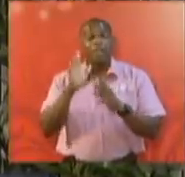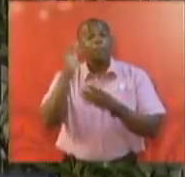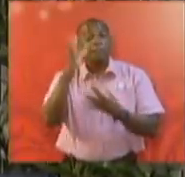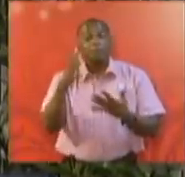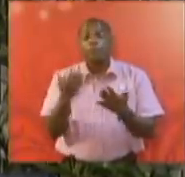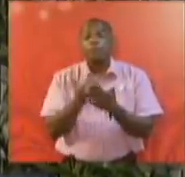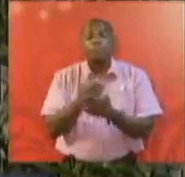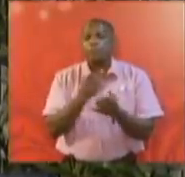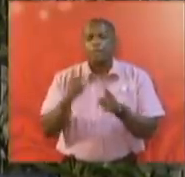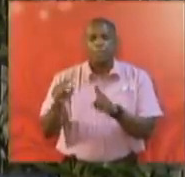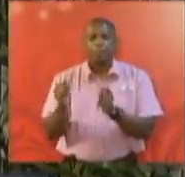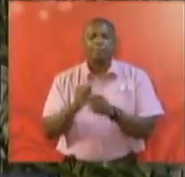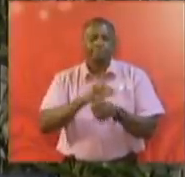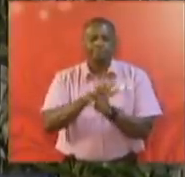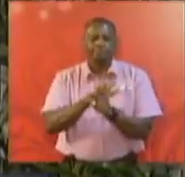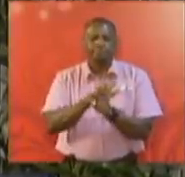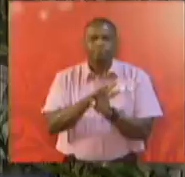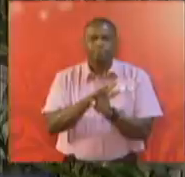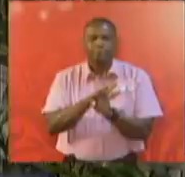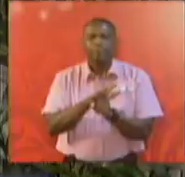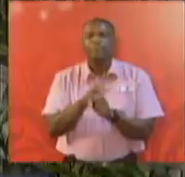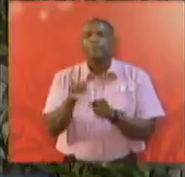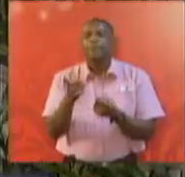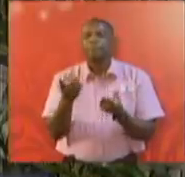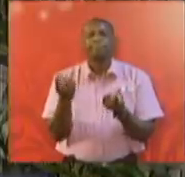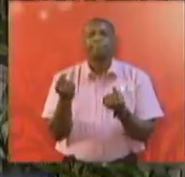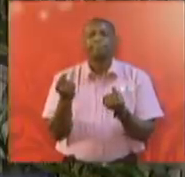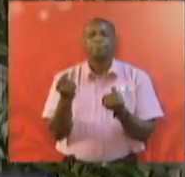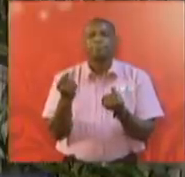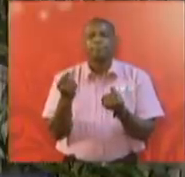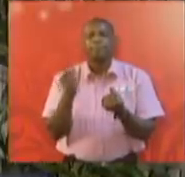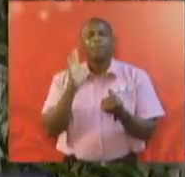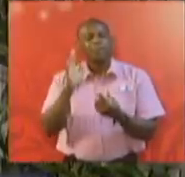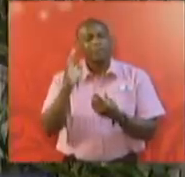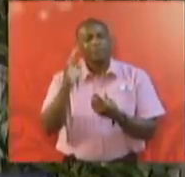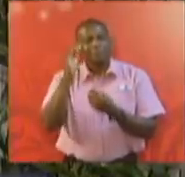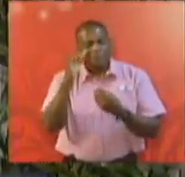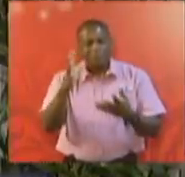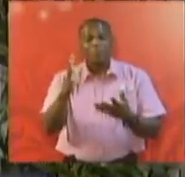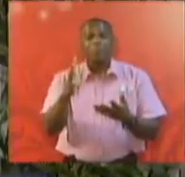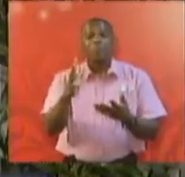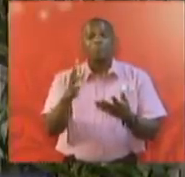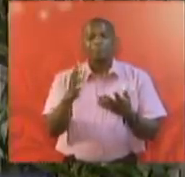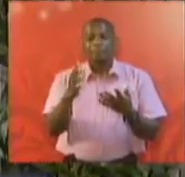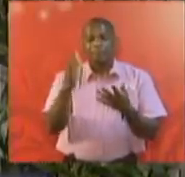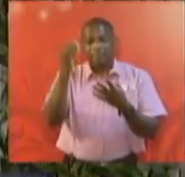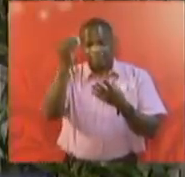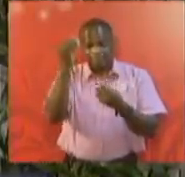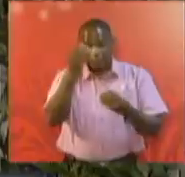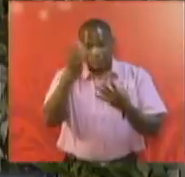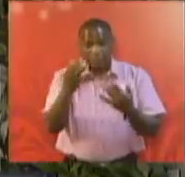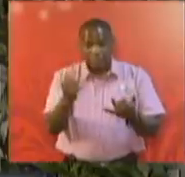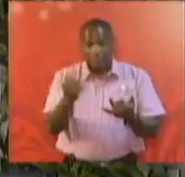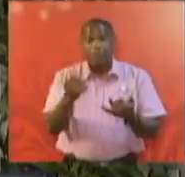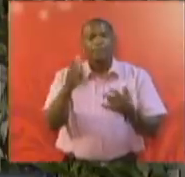on the ministry's COVID-19 response. Providing us with current information today are the Honorable Terrence